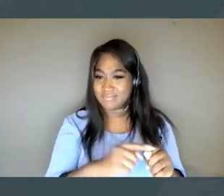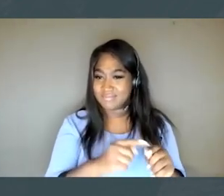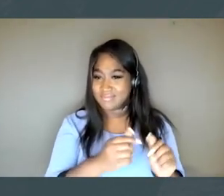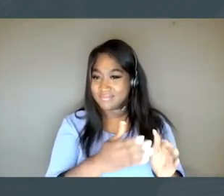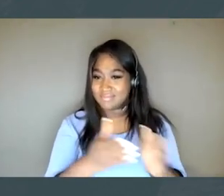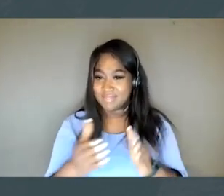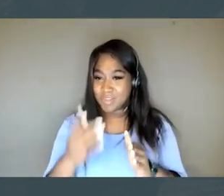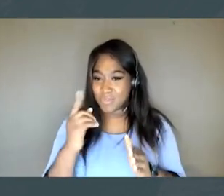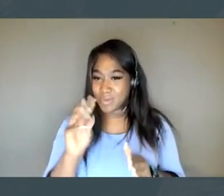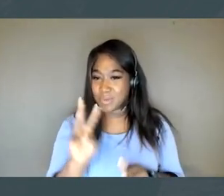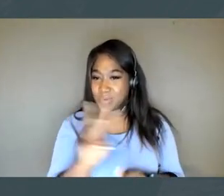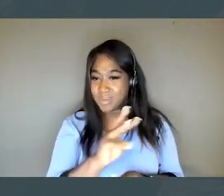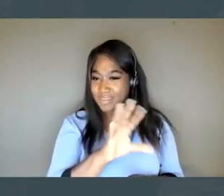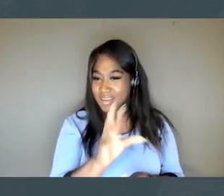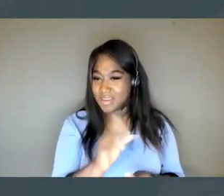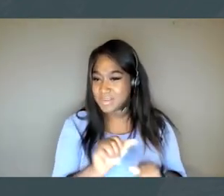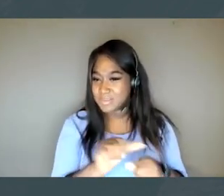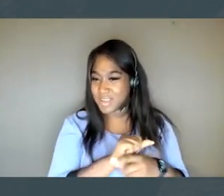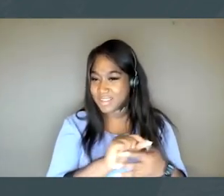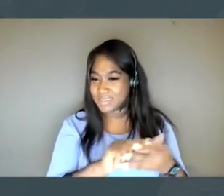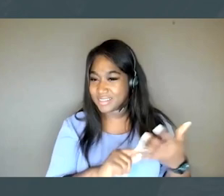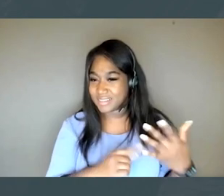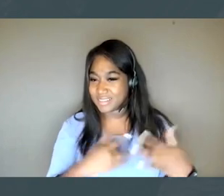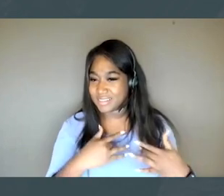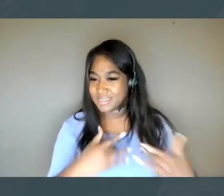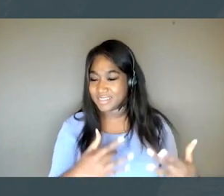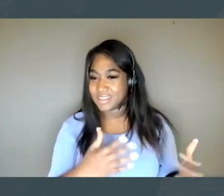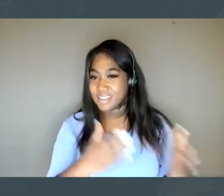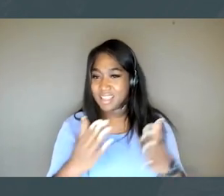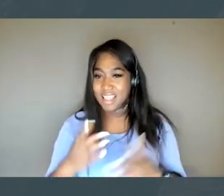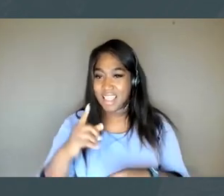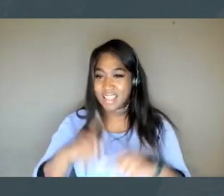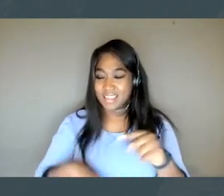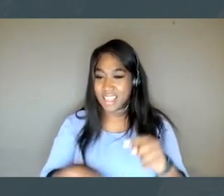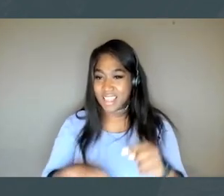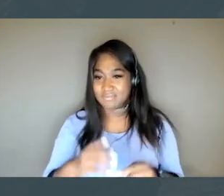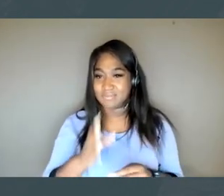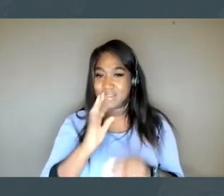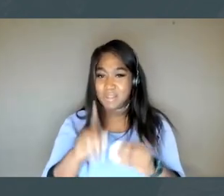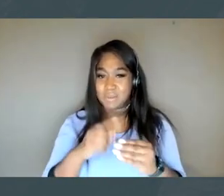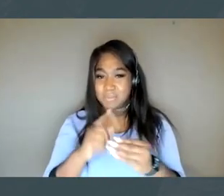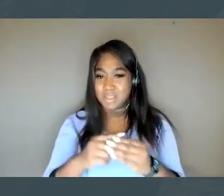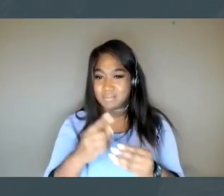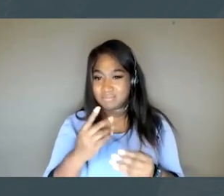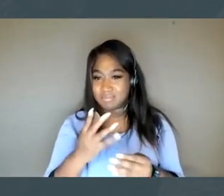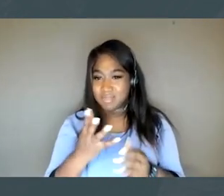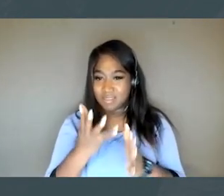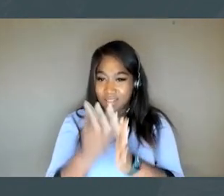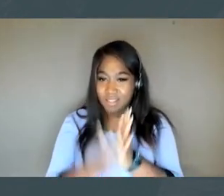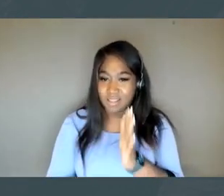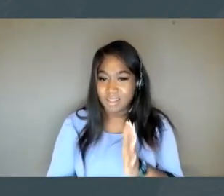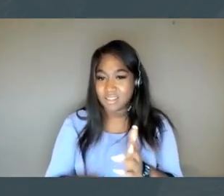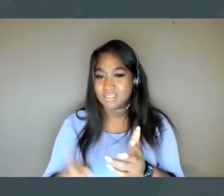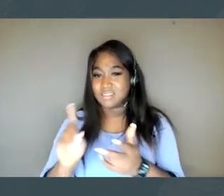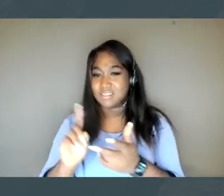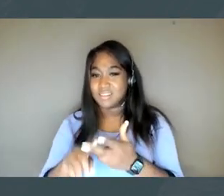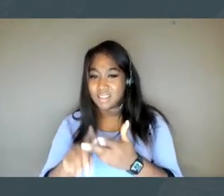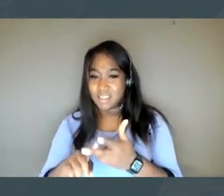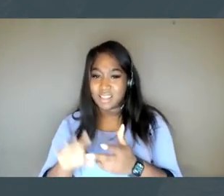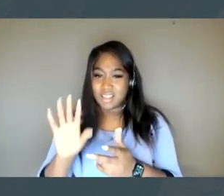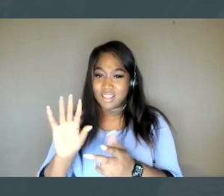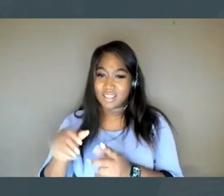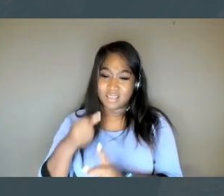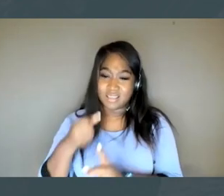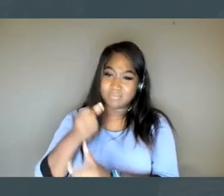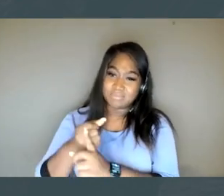about memory of loss. I cannot not talk about womb abyss. So it's not that I think like,